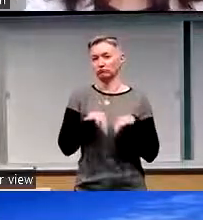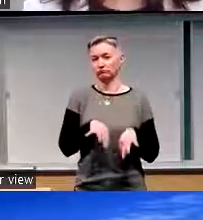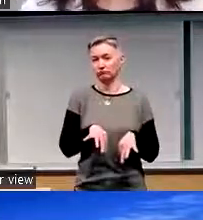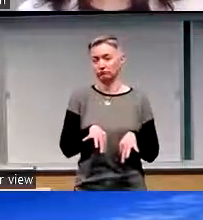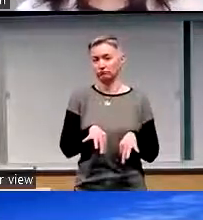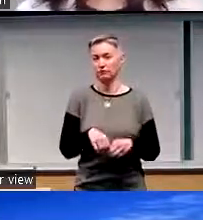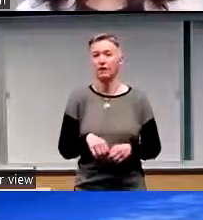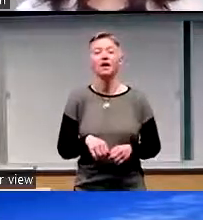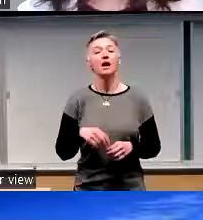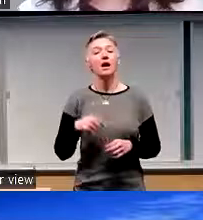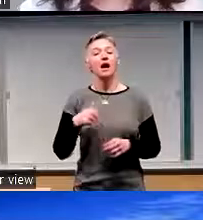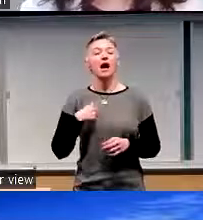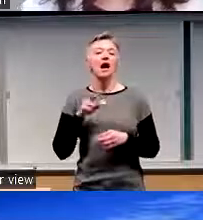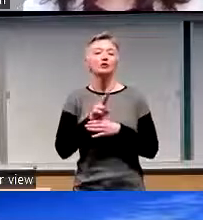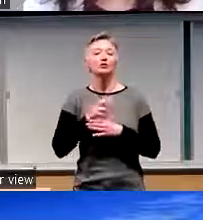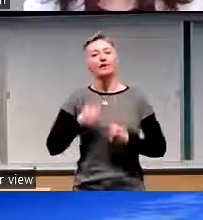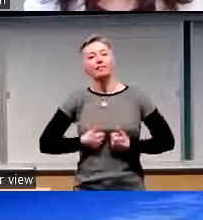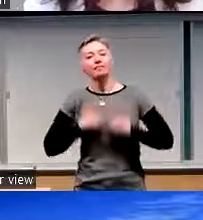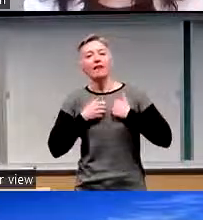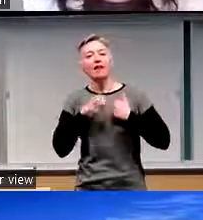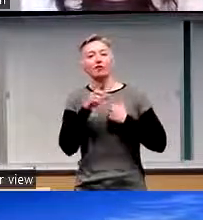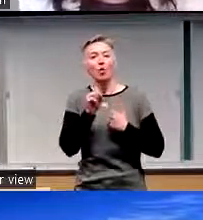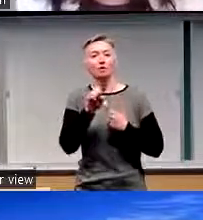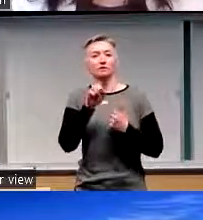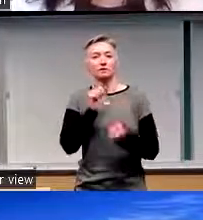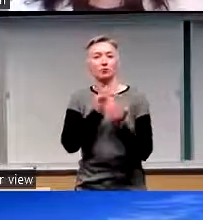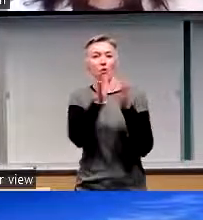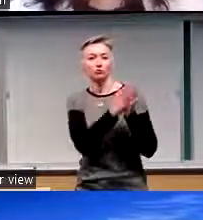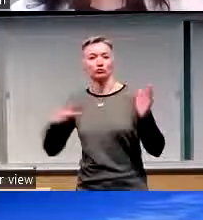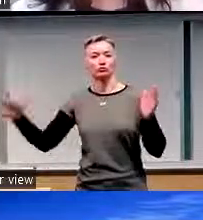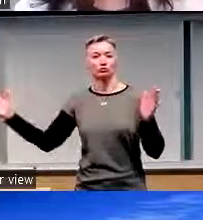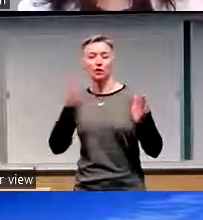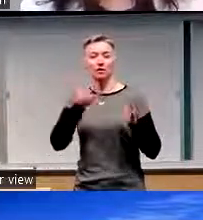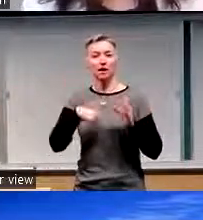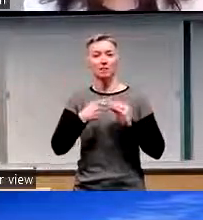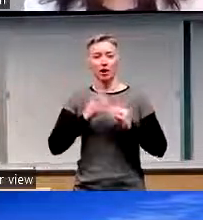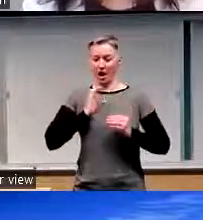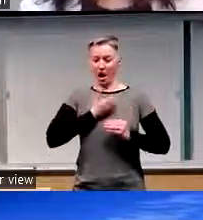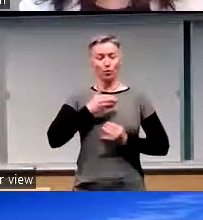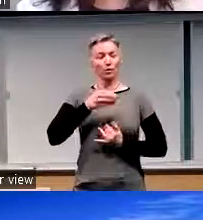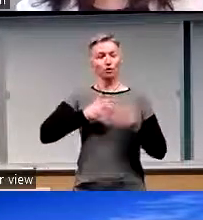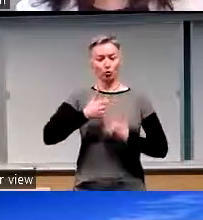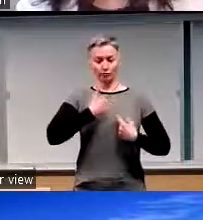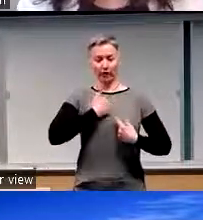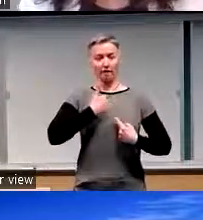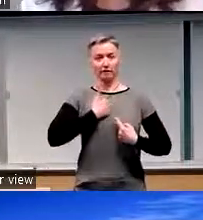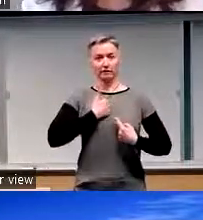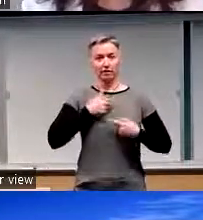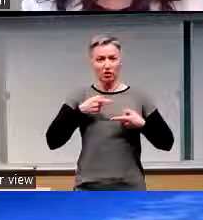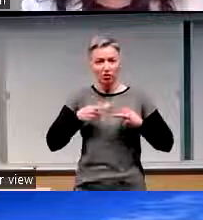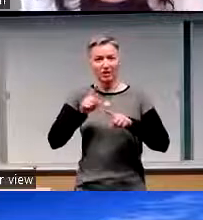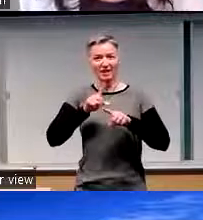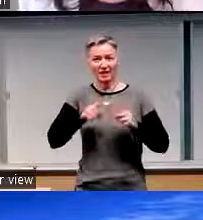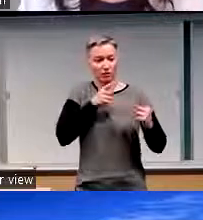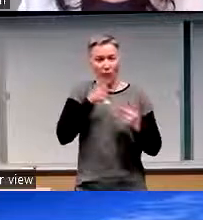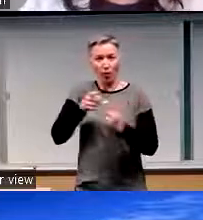life course approach, I'll discuss aspects of our social selves at different life stages,